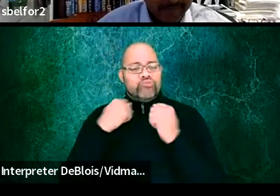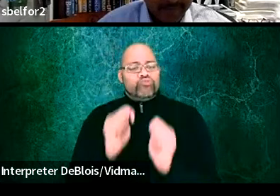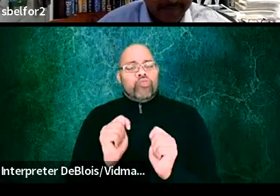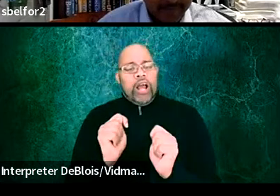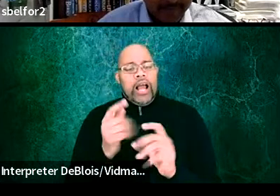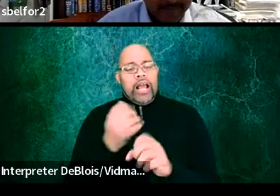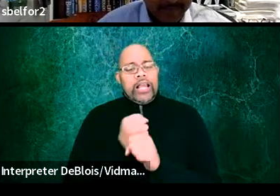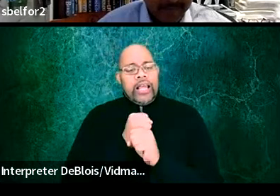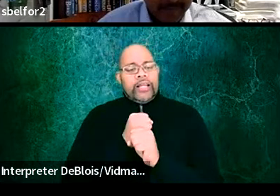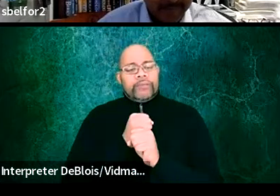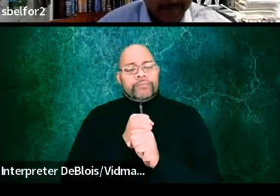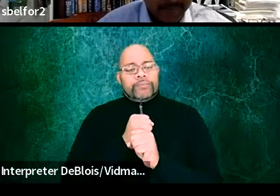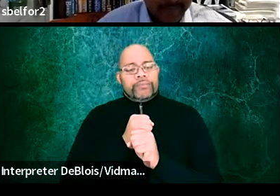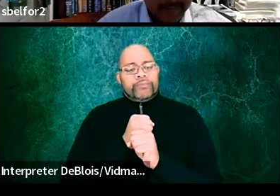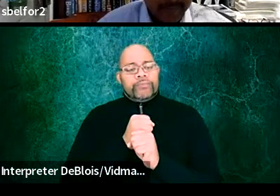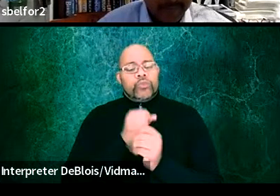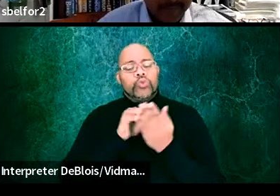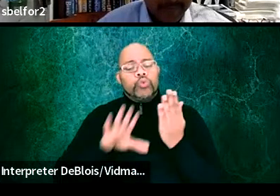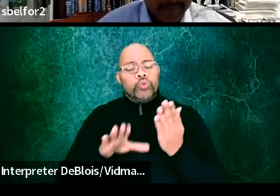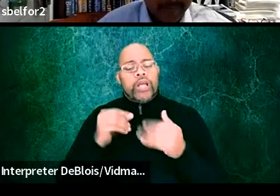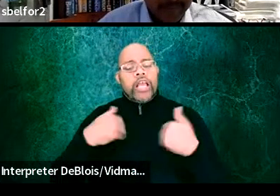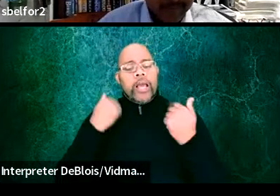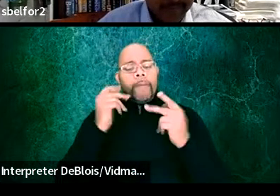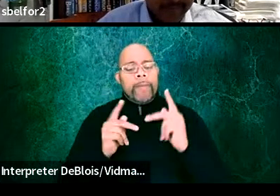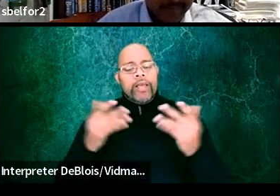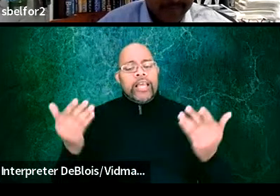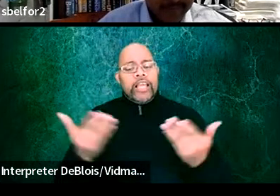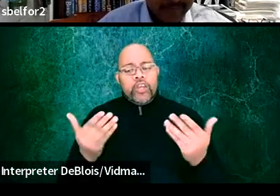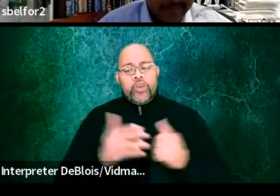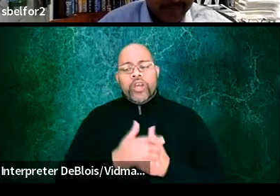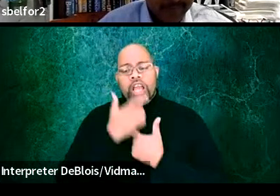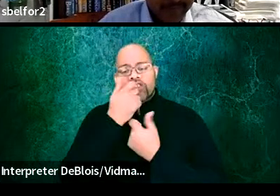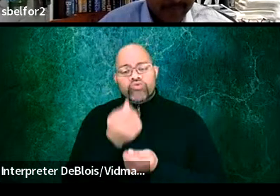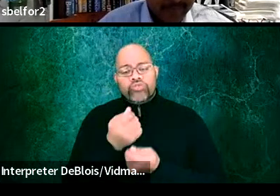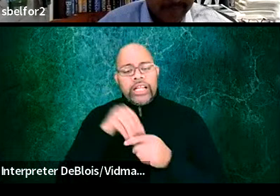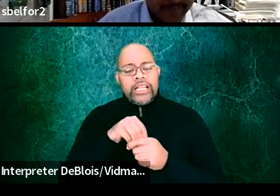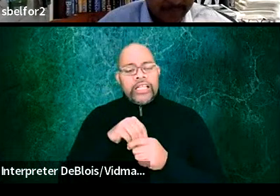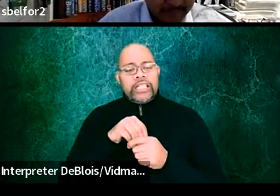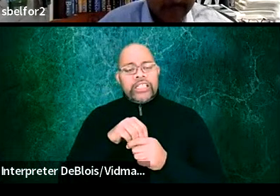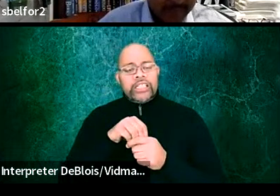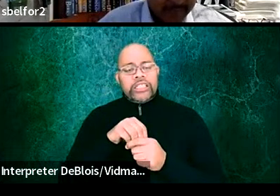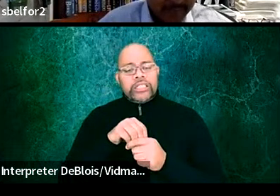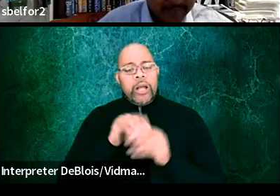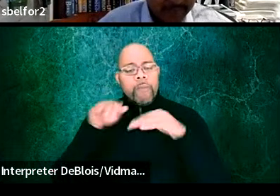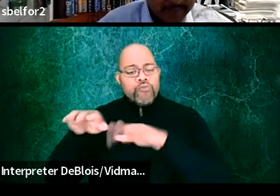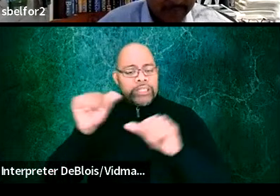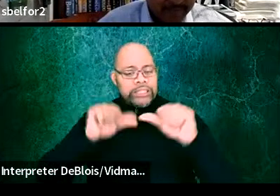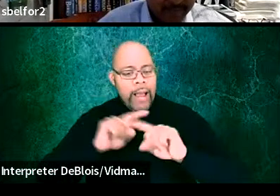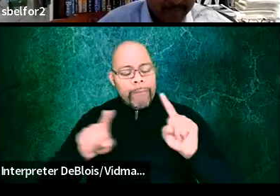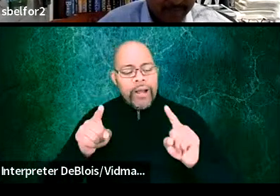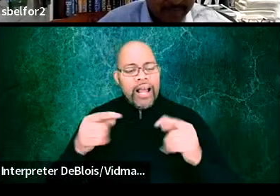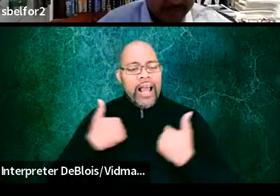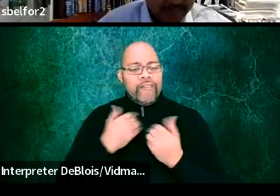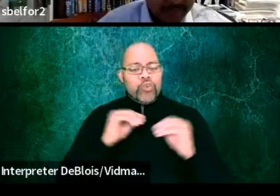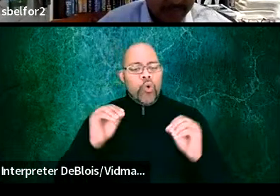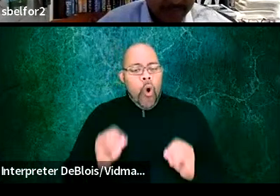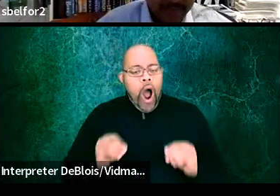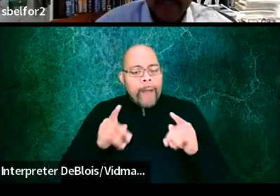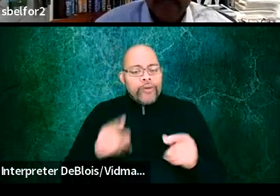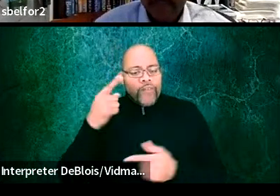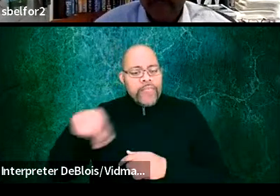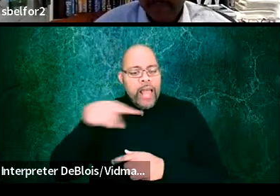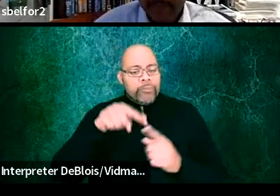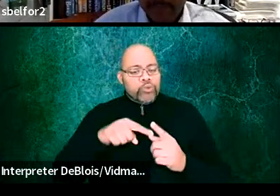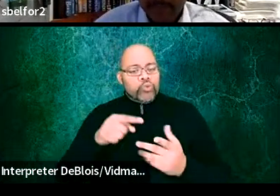get students and young people here interested in marine science, but then there's no opportunity for them